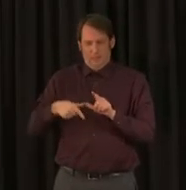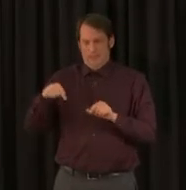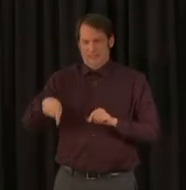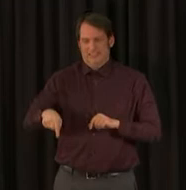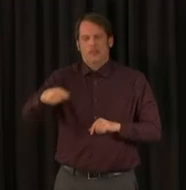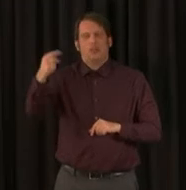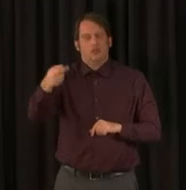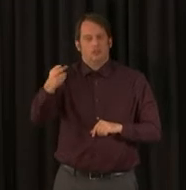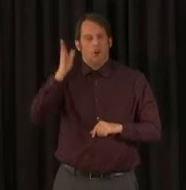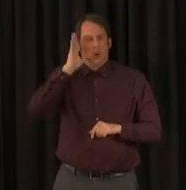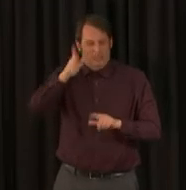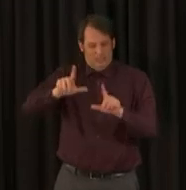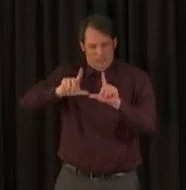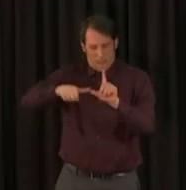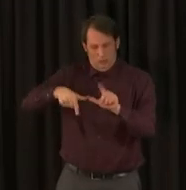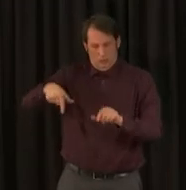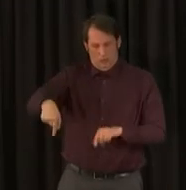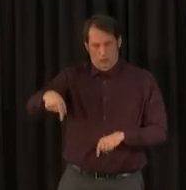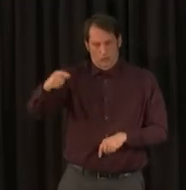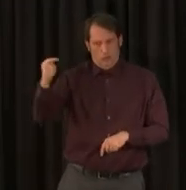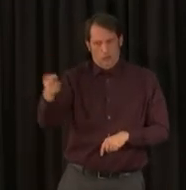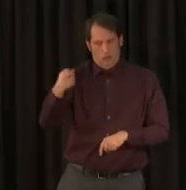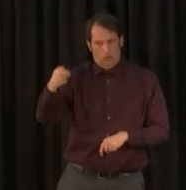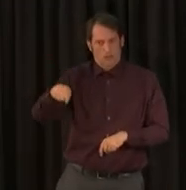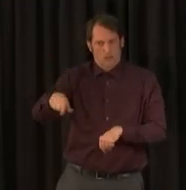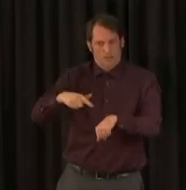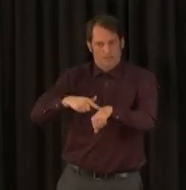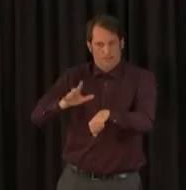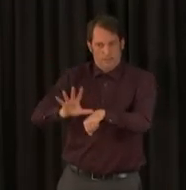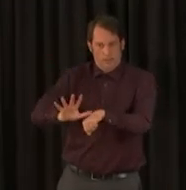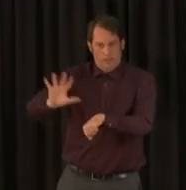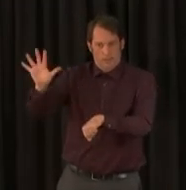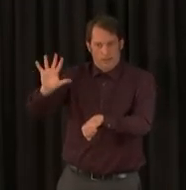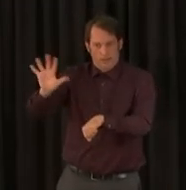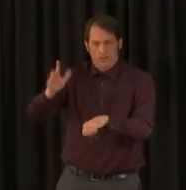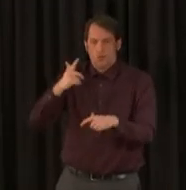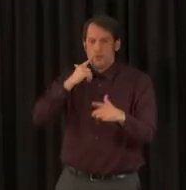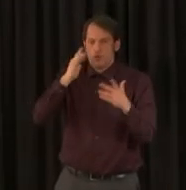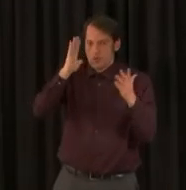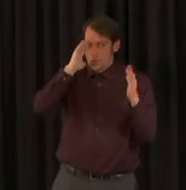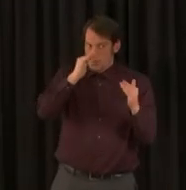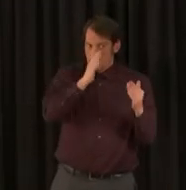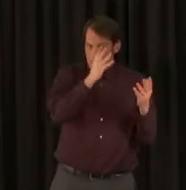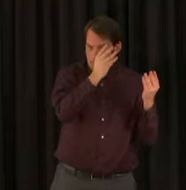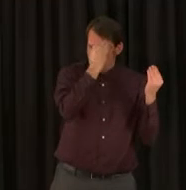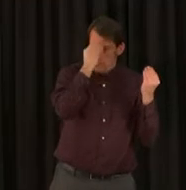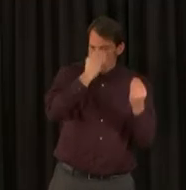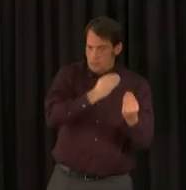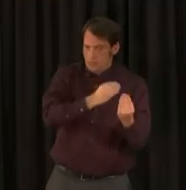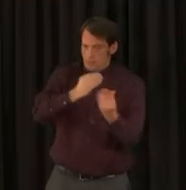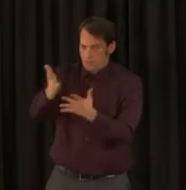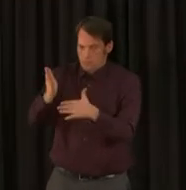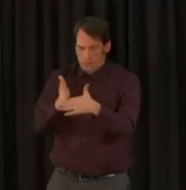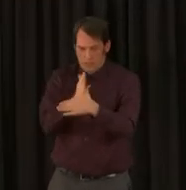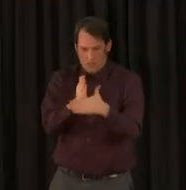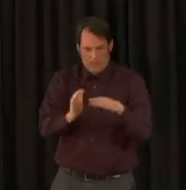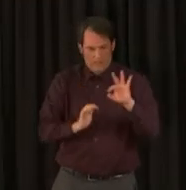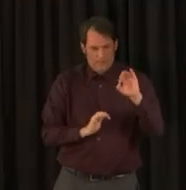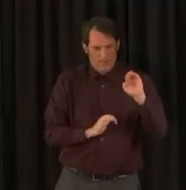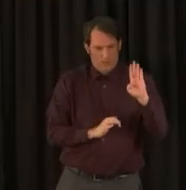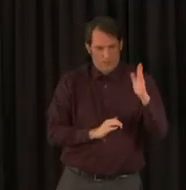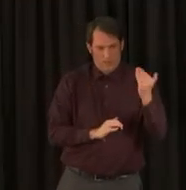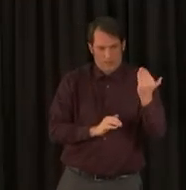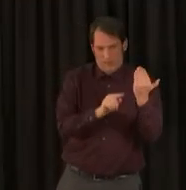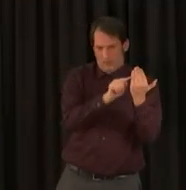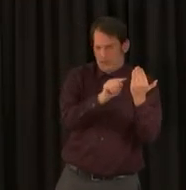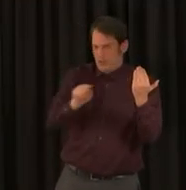p.m. And then we hope to notify folks between the 15th and 17th of February on whether or not they're